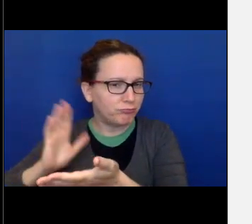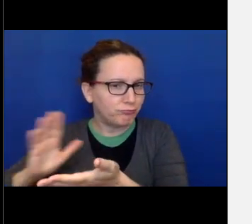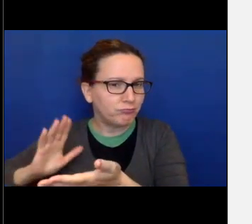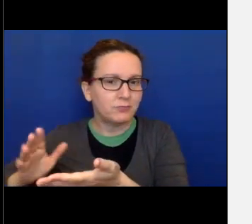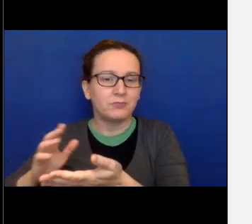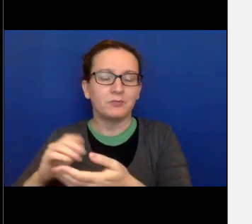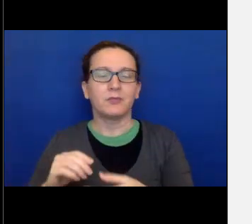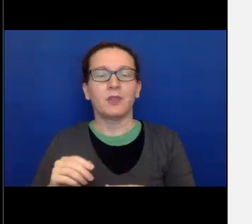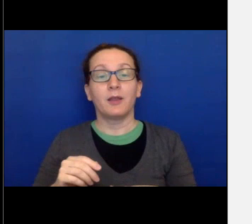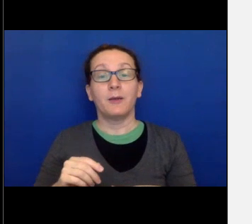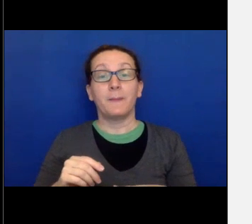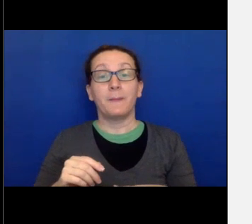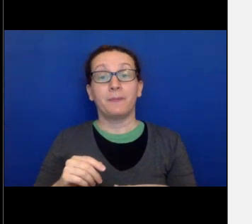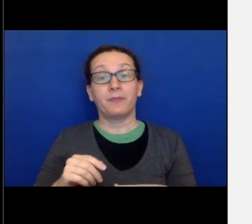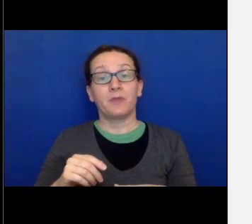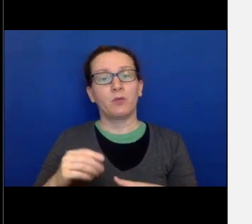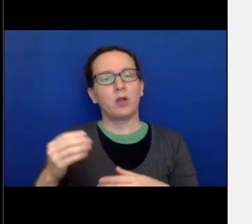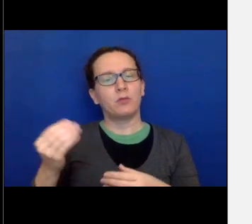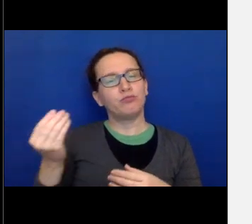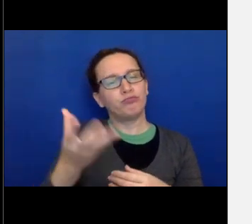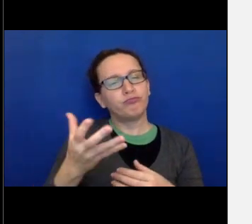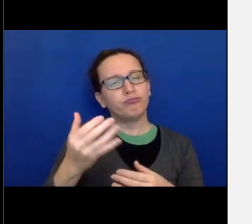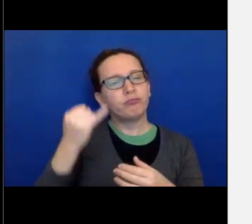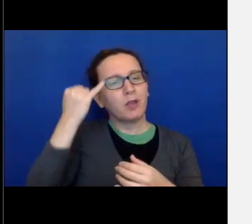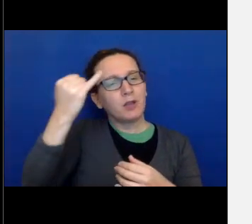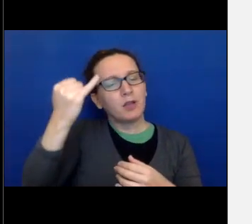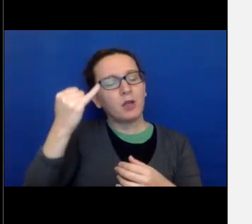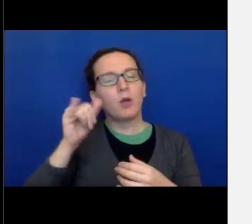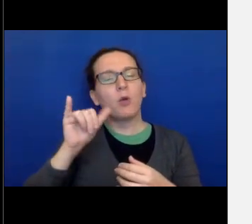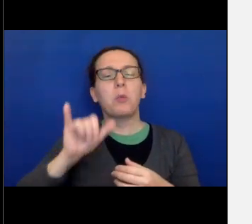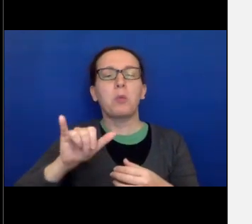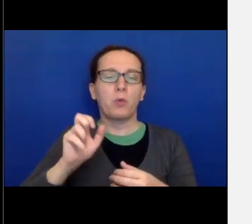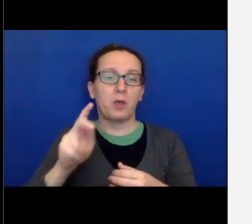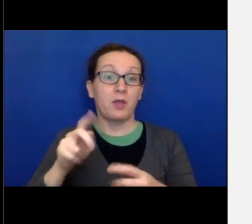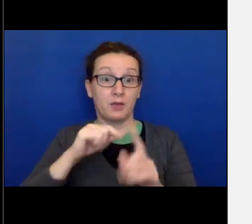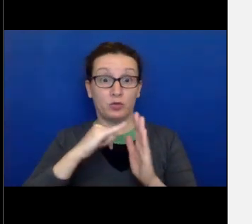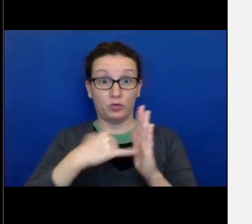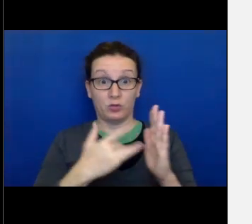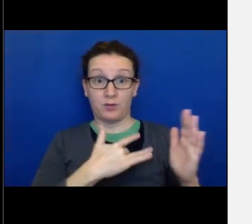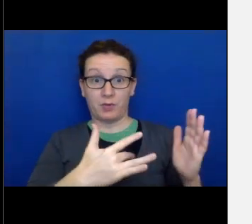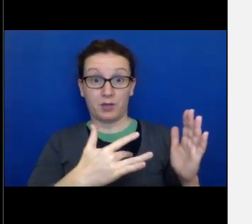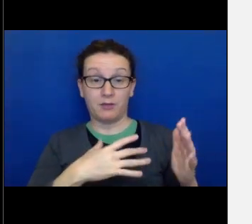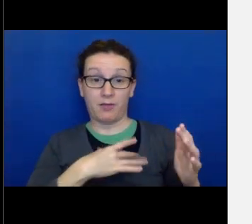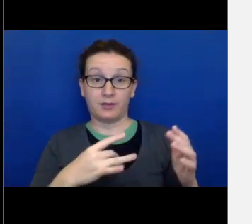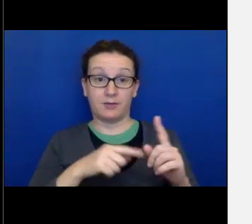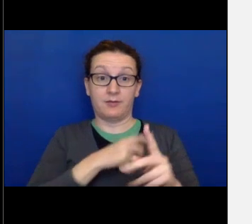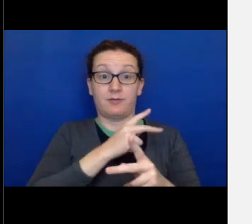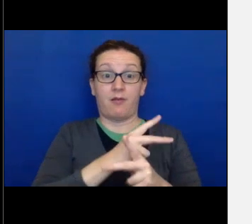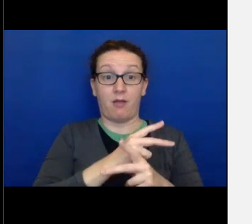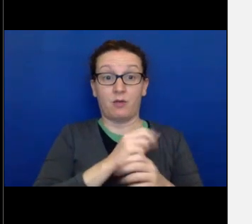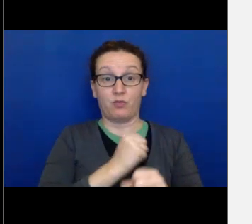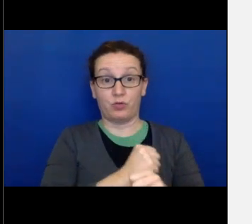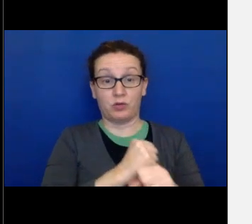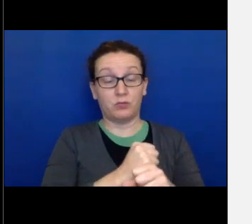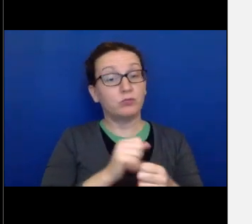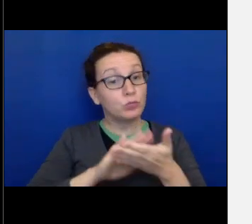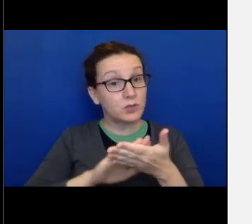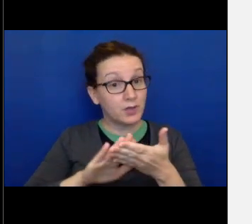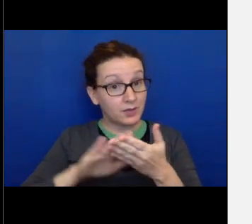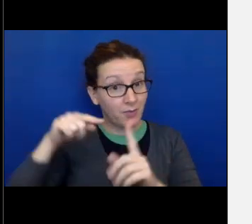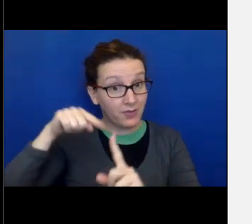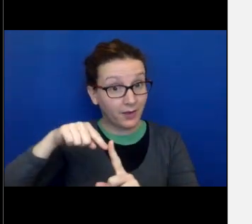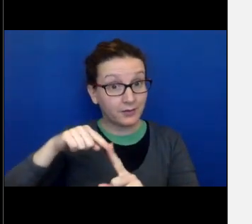published. And that will sort of give you an idea of, okay, well, this journal typically likes this kind of work. And what's nice about that is